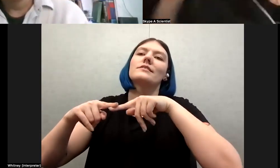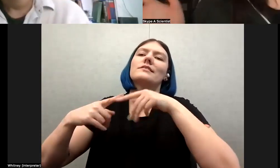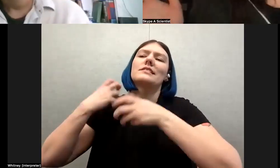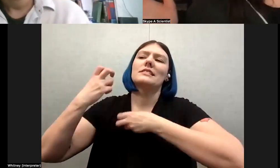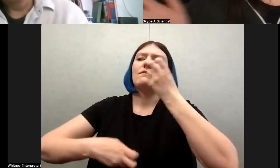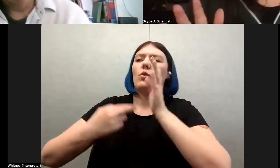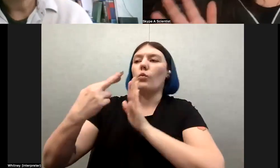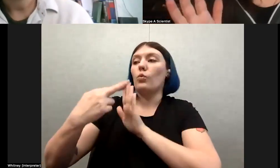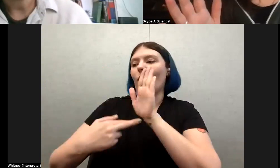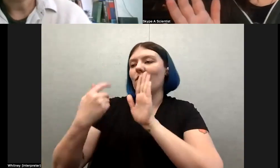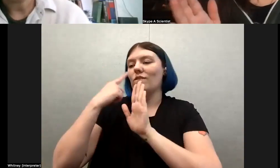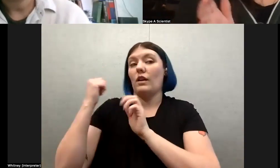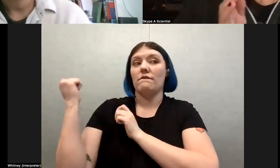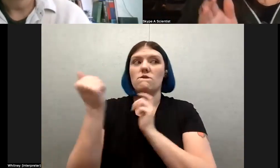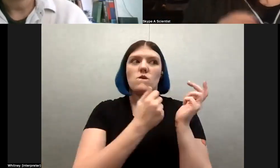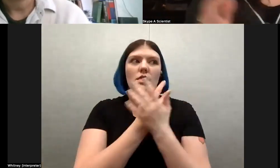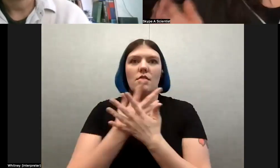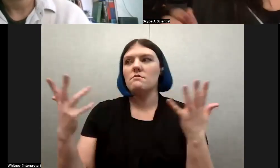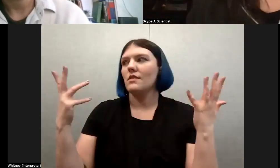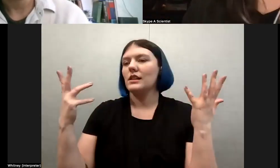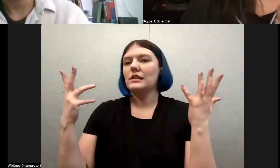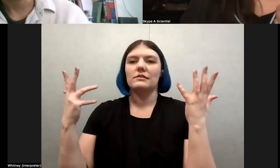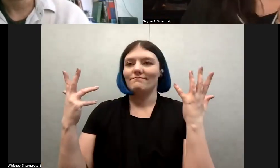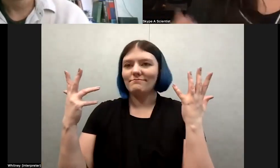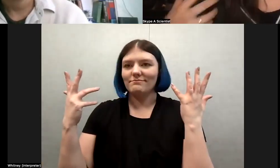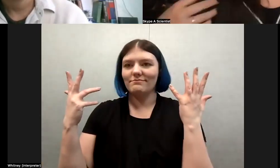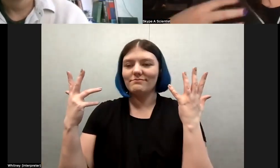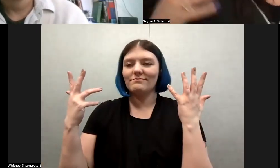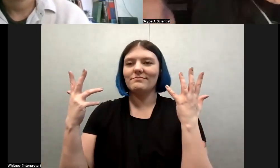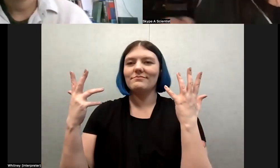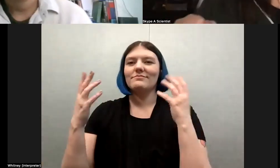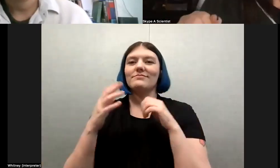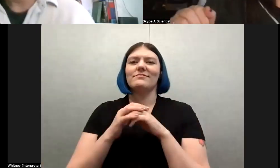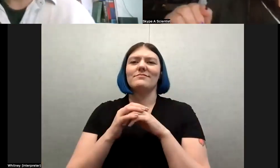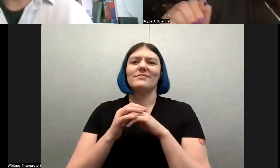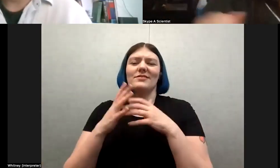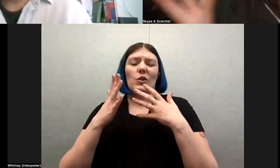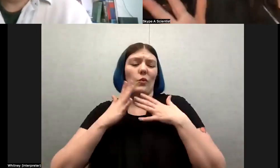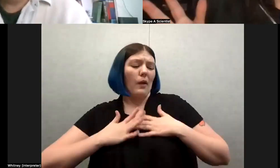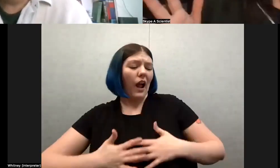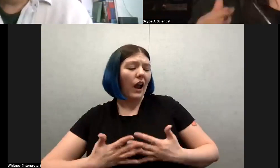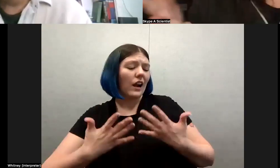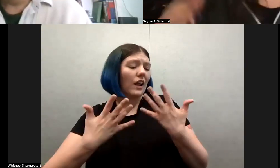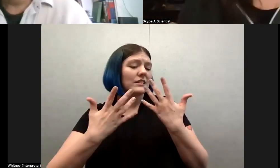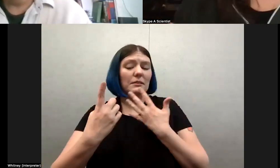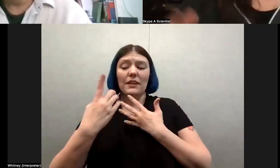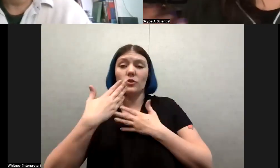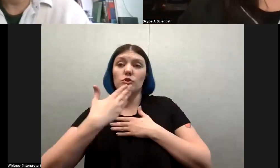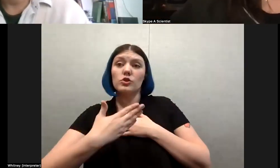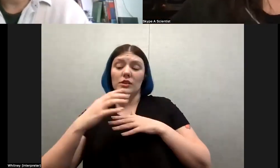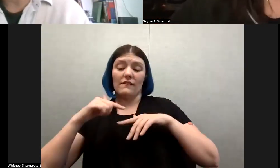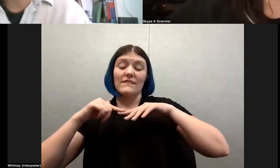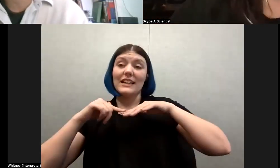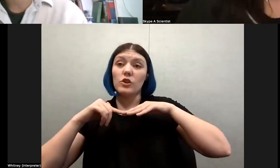applies to everything because so many different ecosystems, or even like tissues in your body, like something that's good in your fingernails